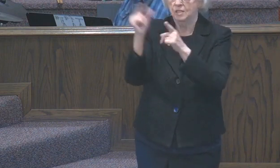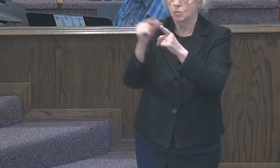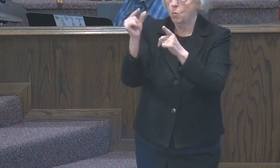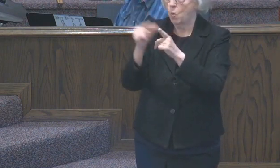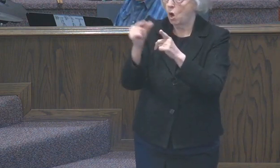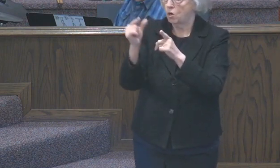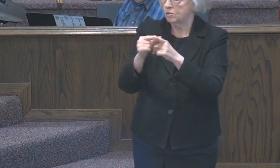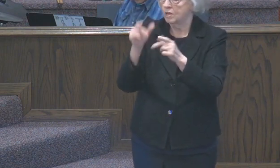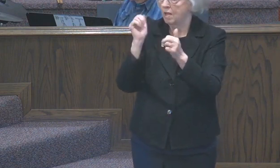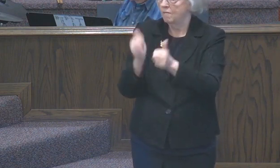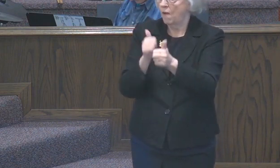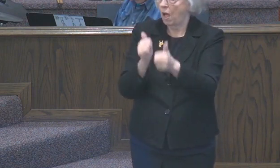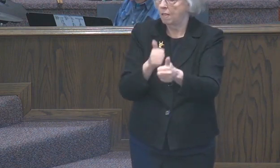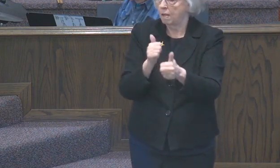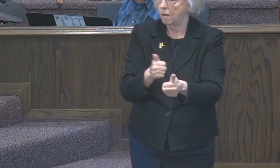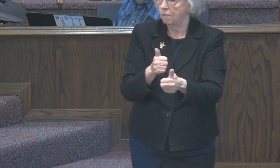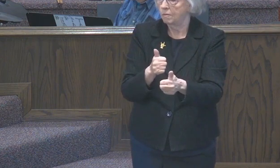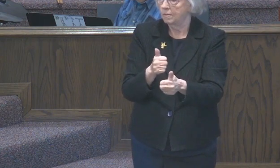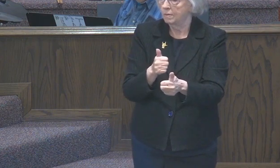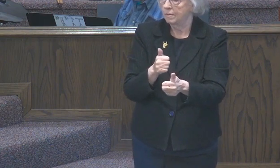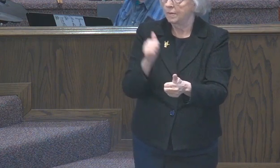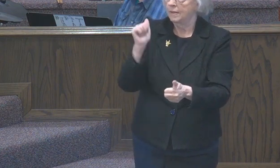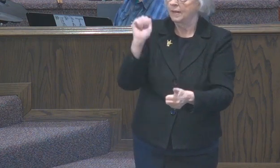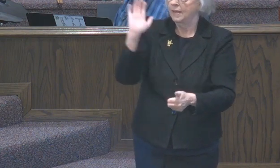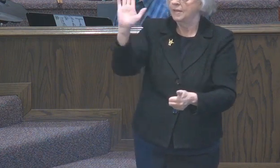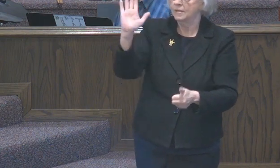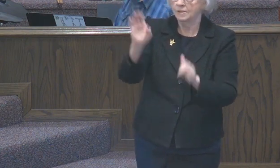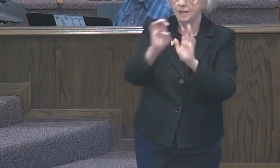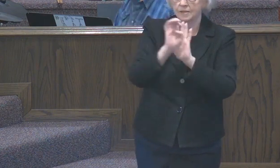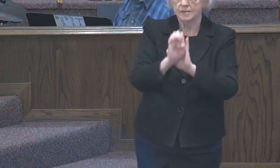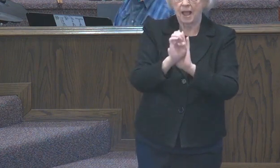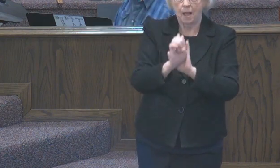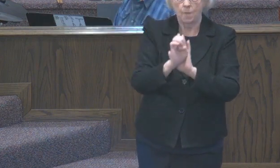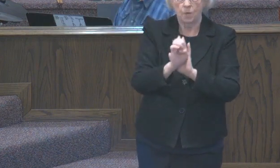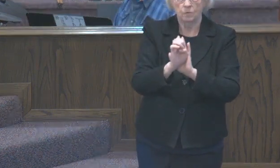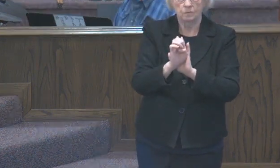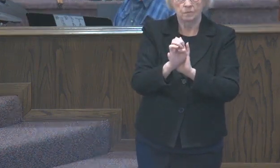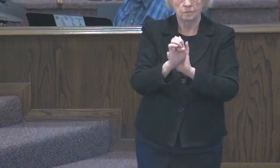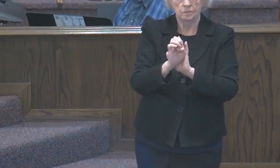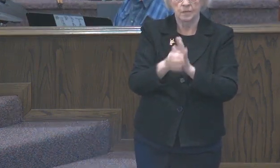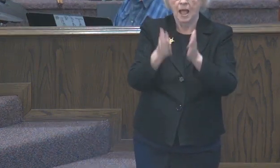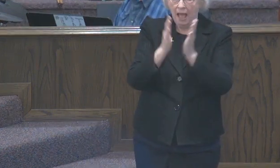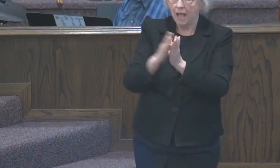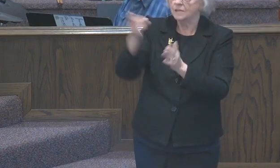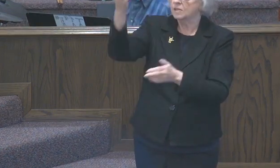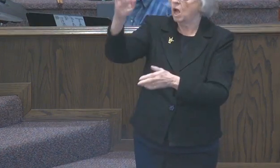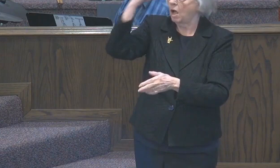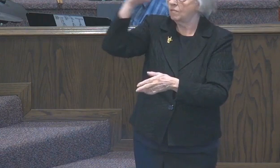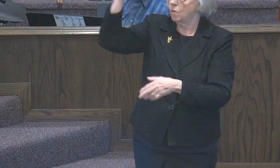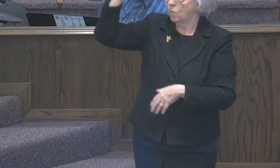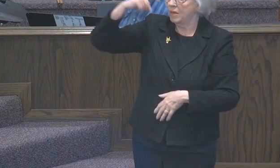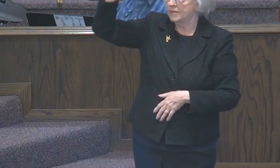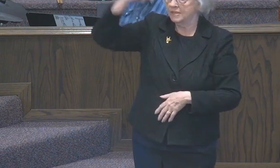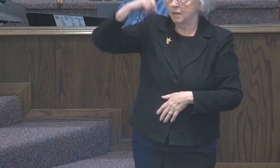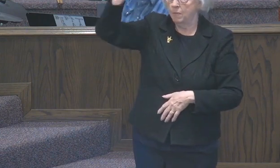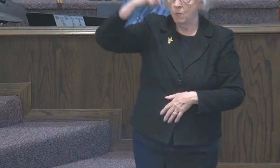That as you ask and you seek and you knock for wisdom and discernment, that he will grant them to you. He will grant them